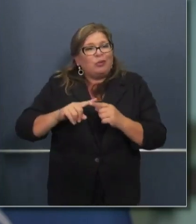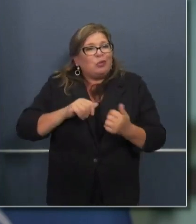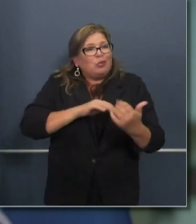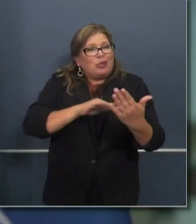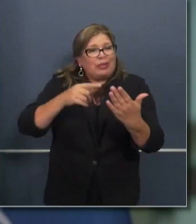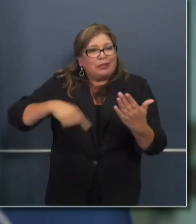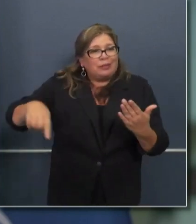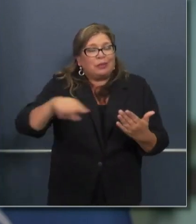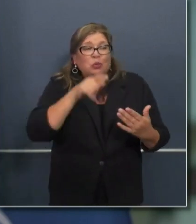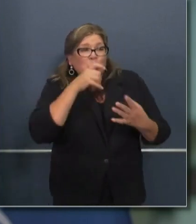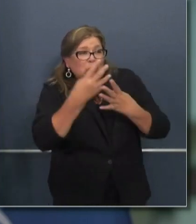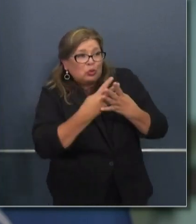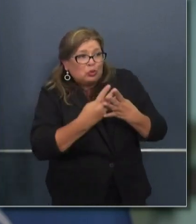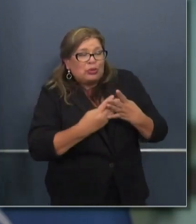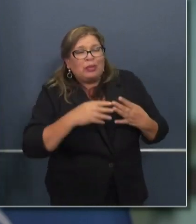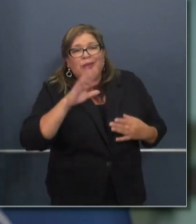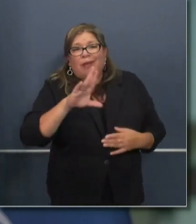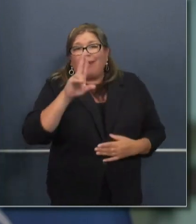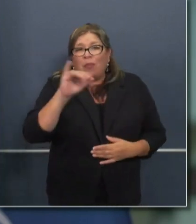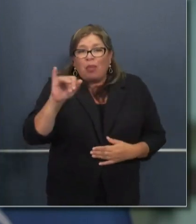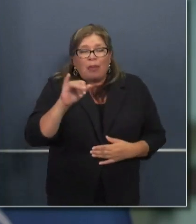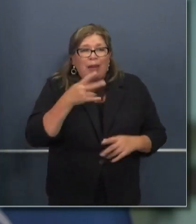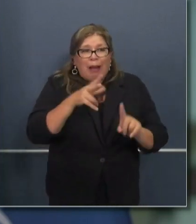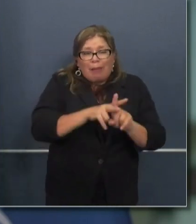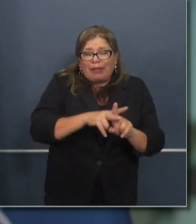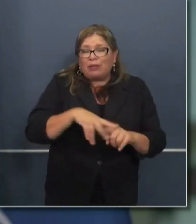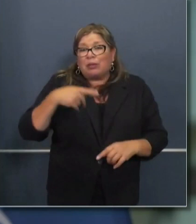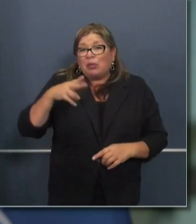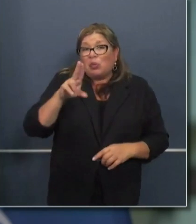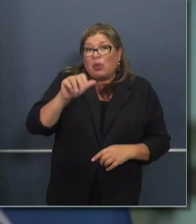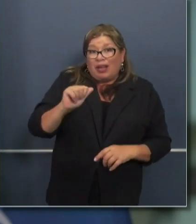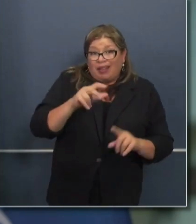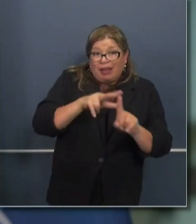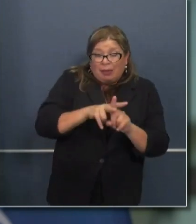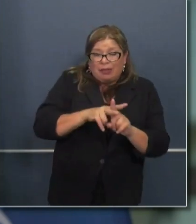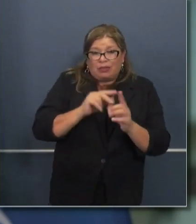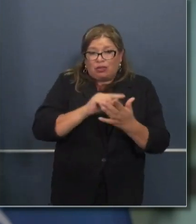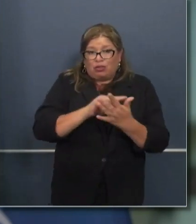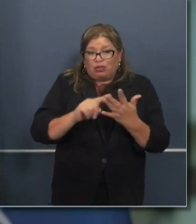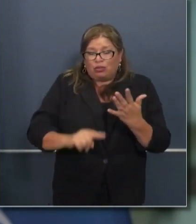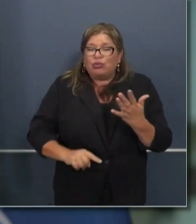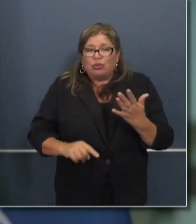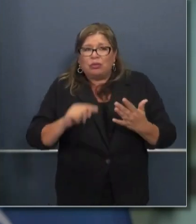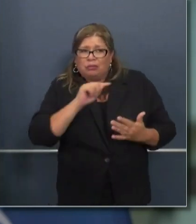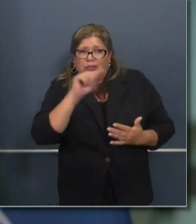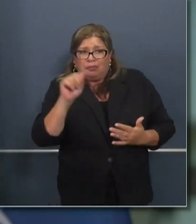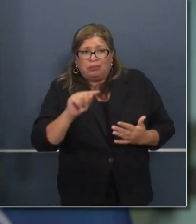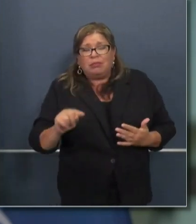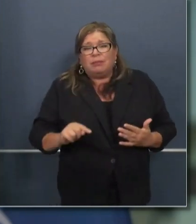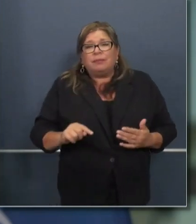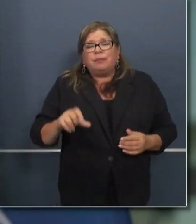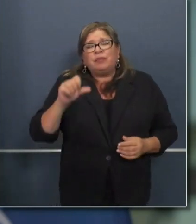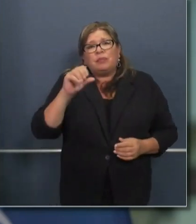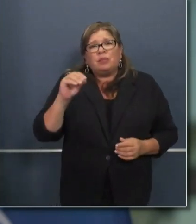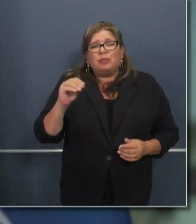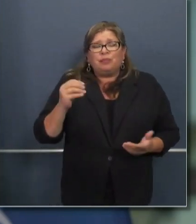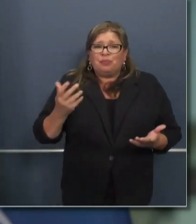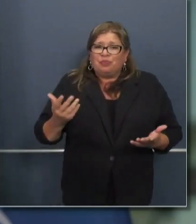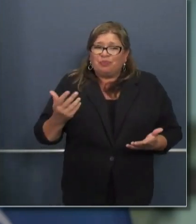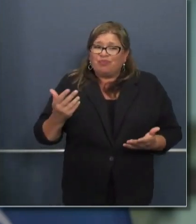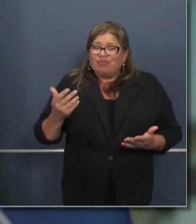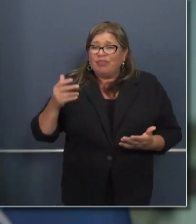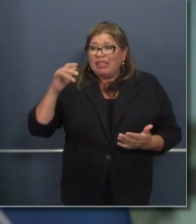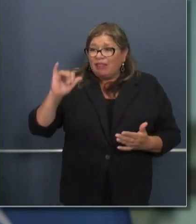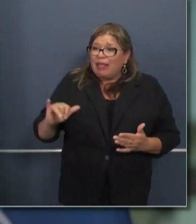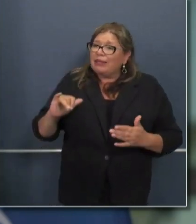for unemployment insurance and PUA insurance just since March 12th, not 15th. And so, all